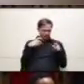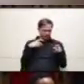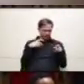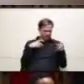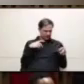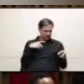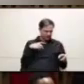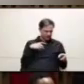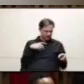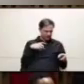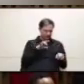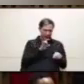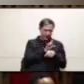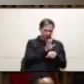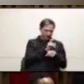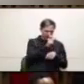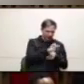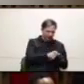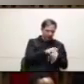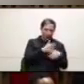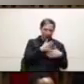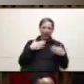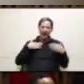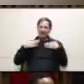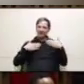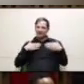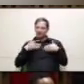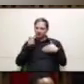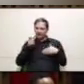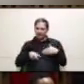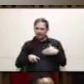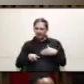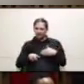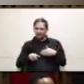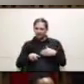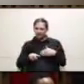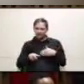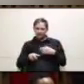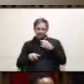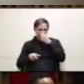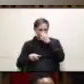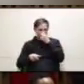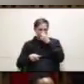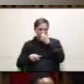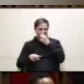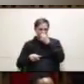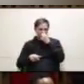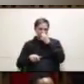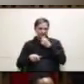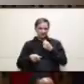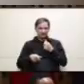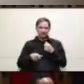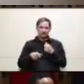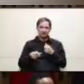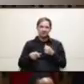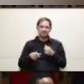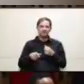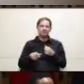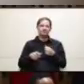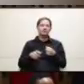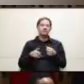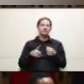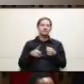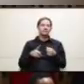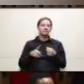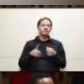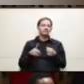a councillor or an administrator? But apart from that, we then also have a situation